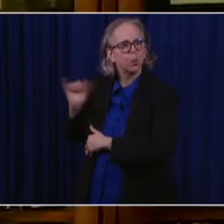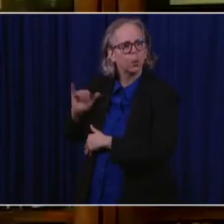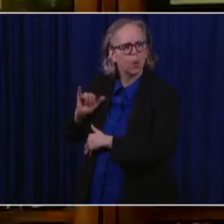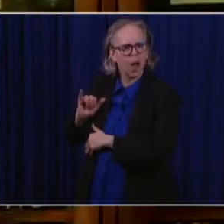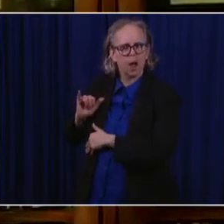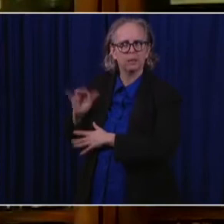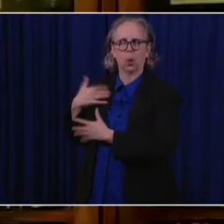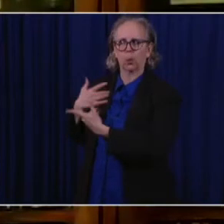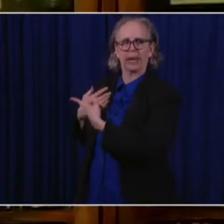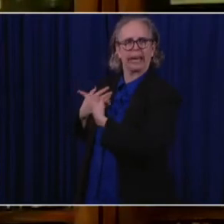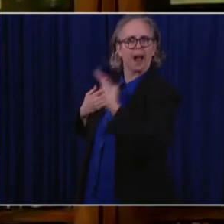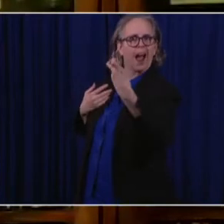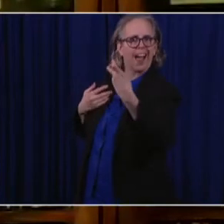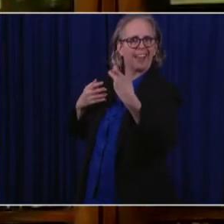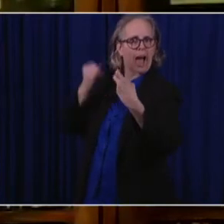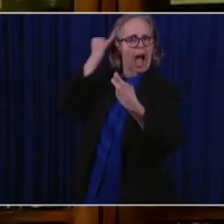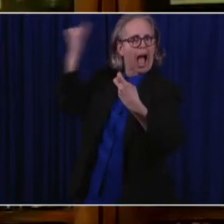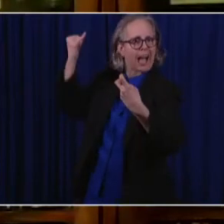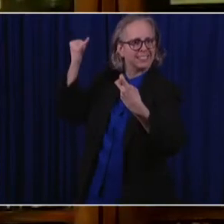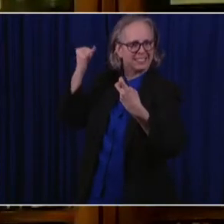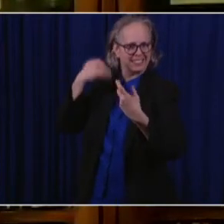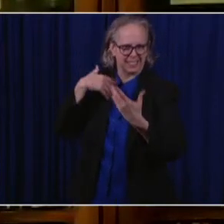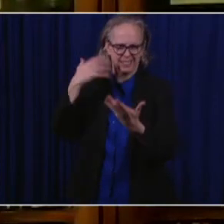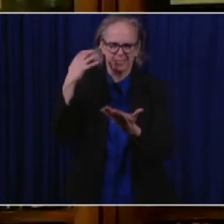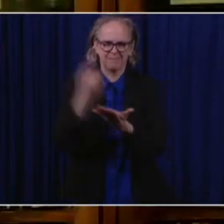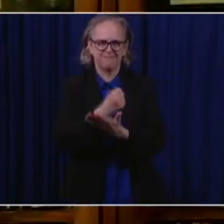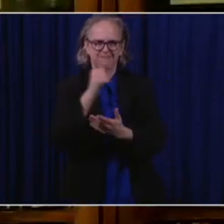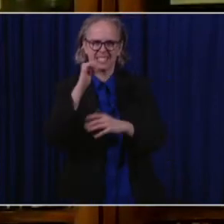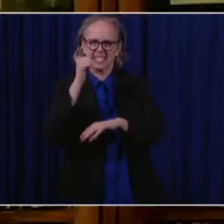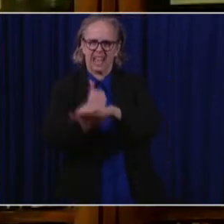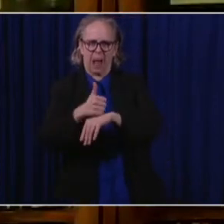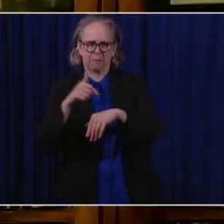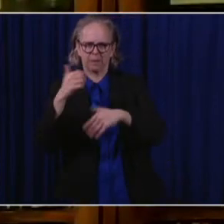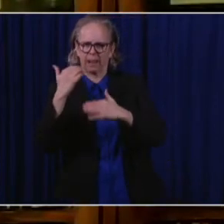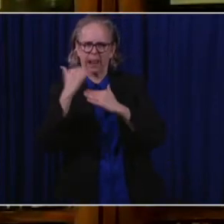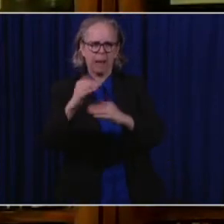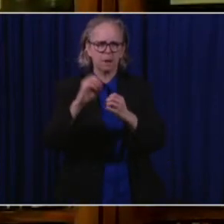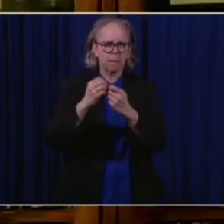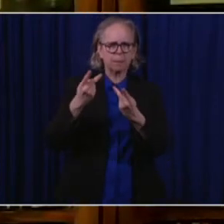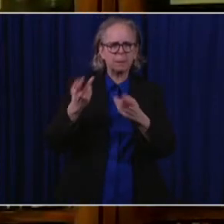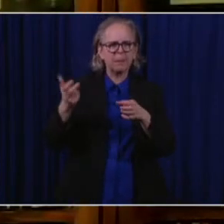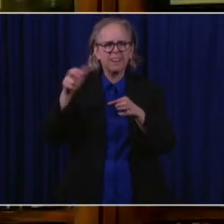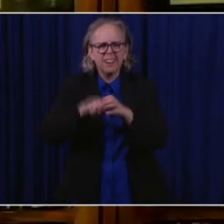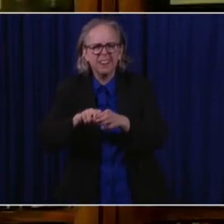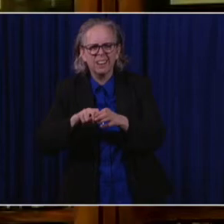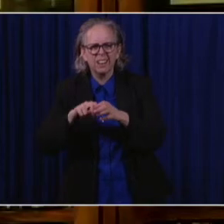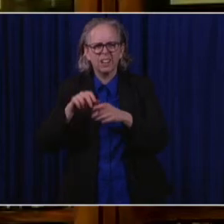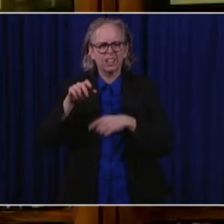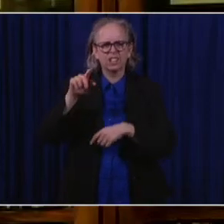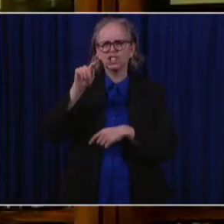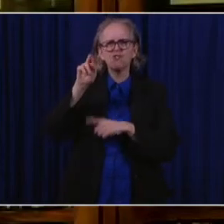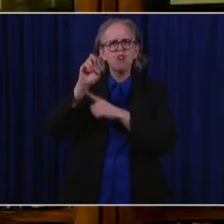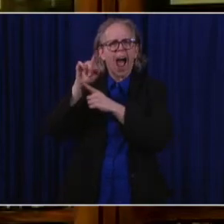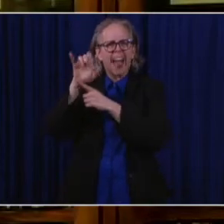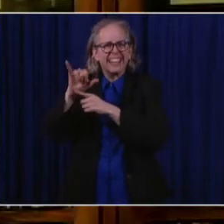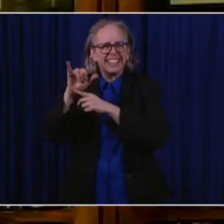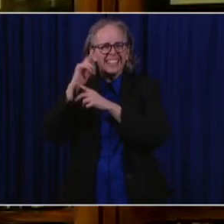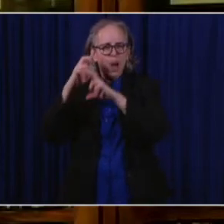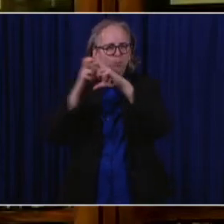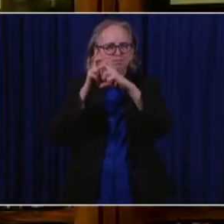trolley, all sorts of things that they did. And curfews and getting people home earlier was a part of their tactics 100 years ago.